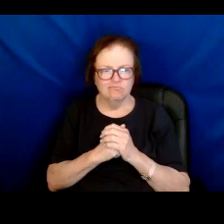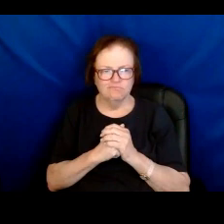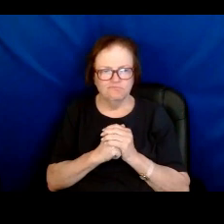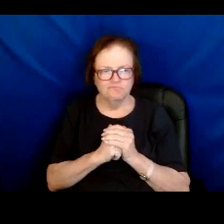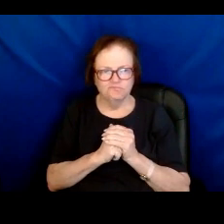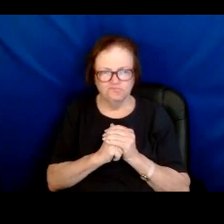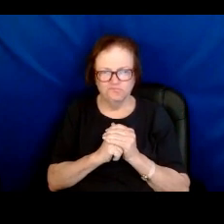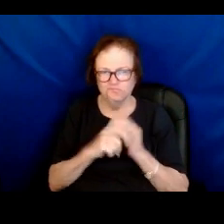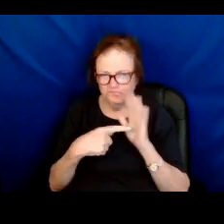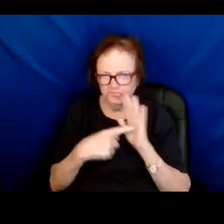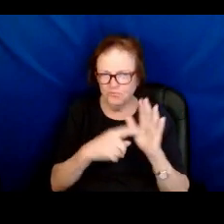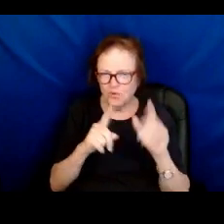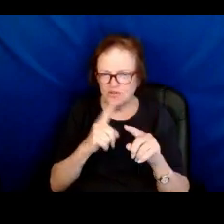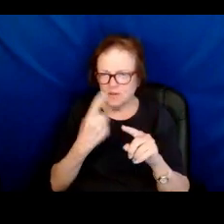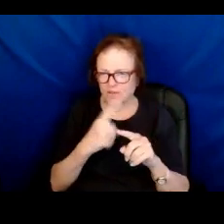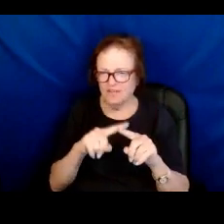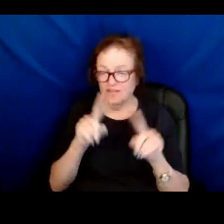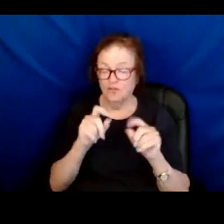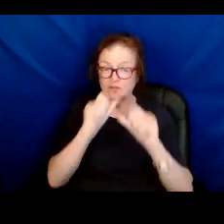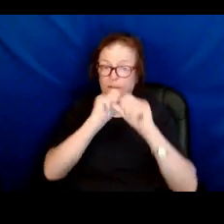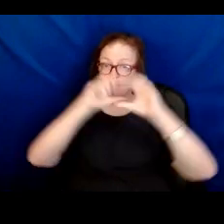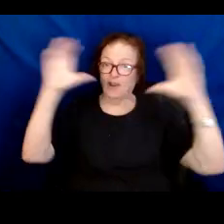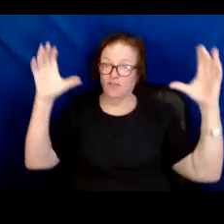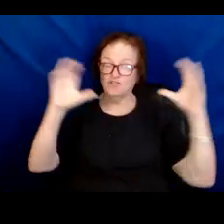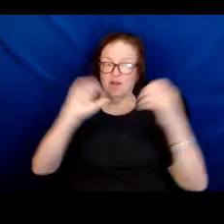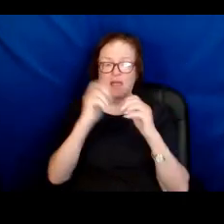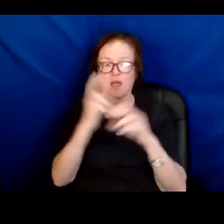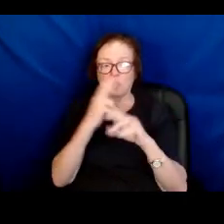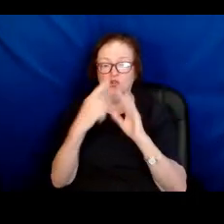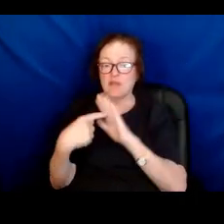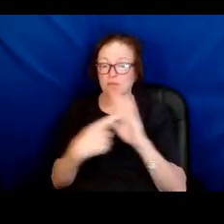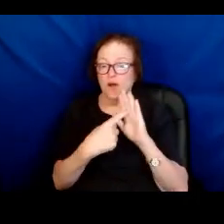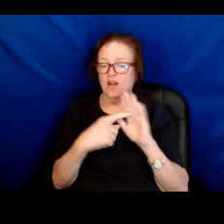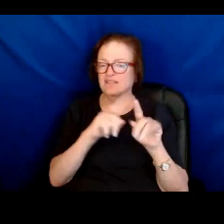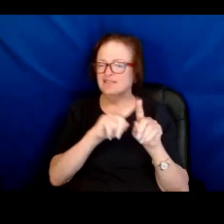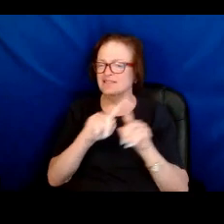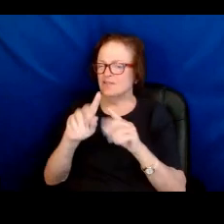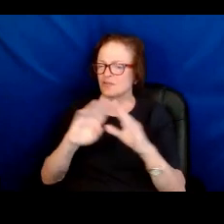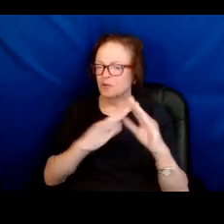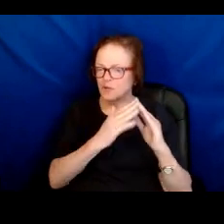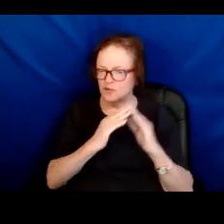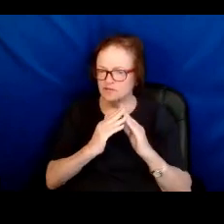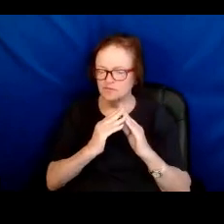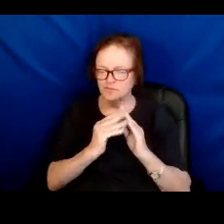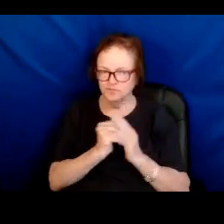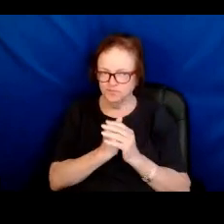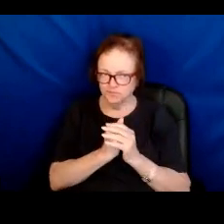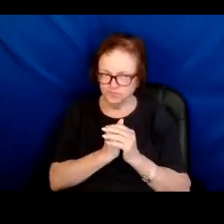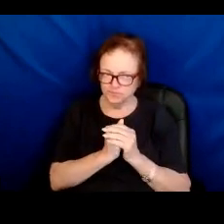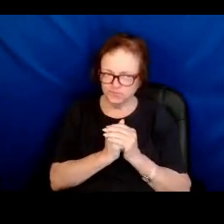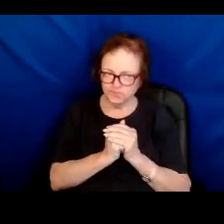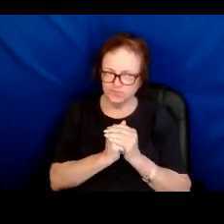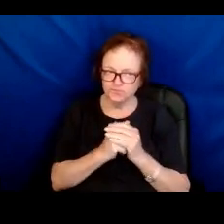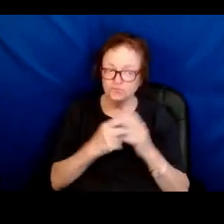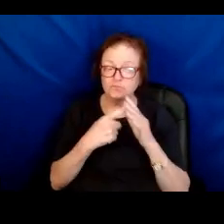go to next is really just the bigger vision, how we've been using this model in communities. What we want to start with, if we